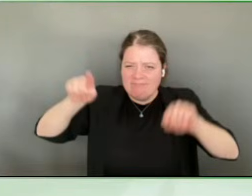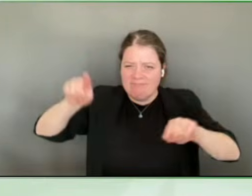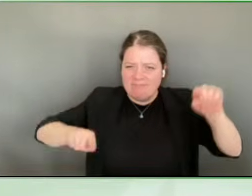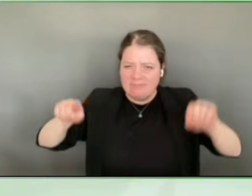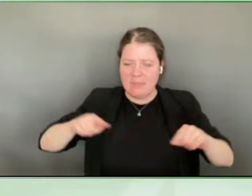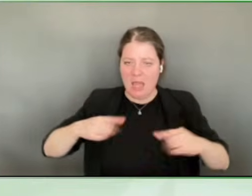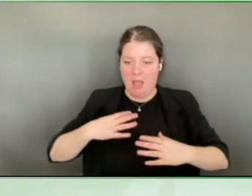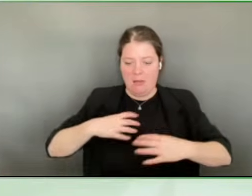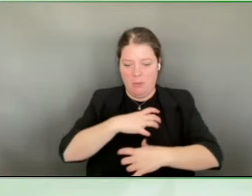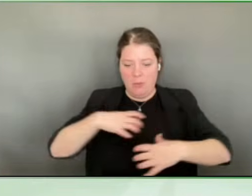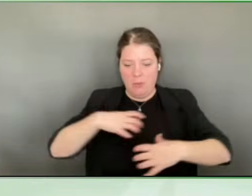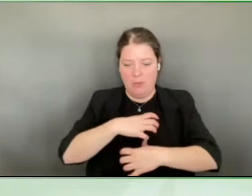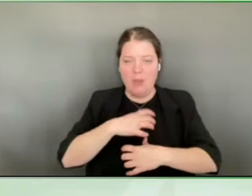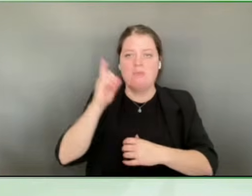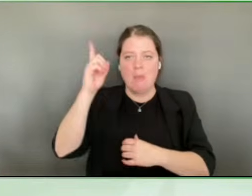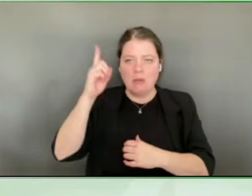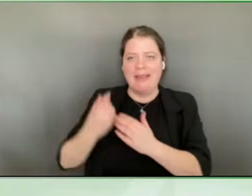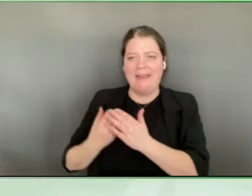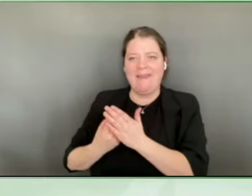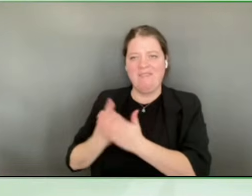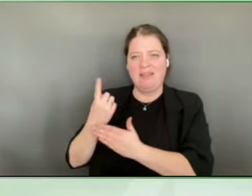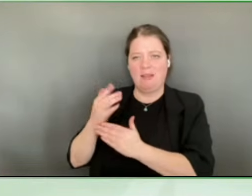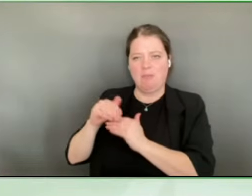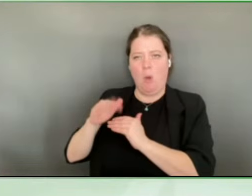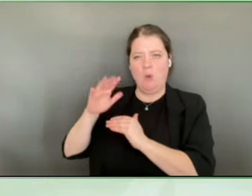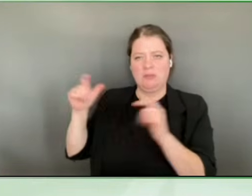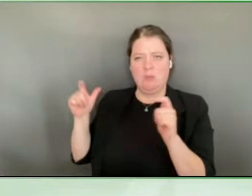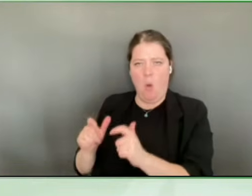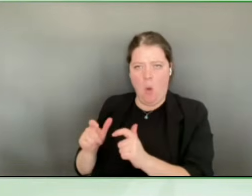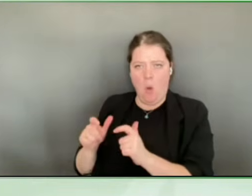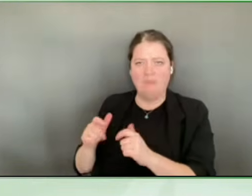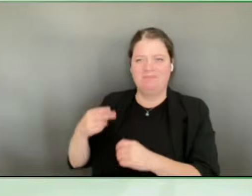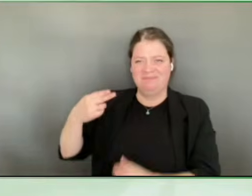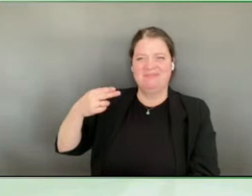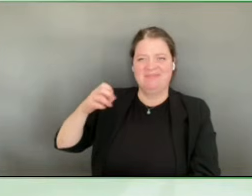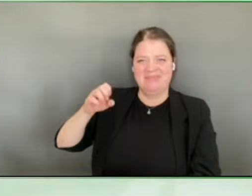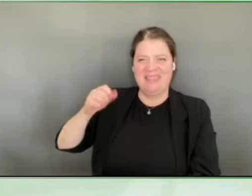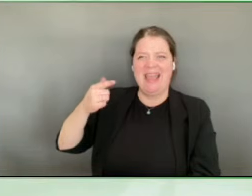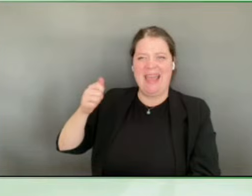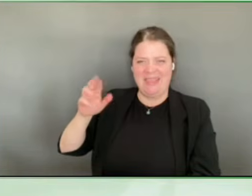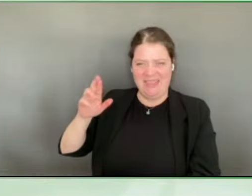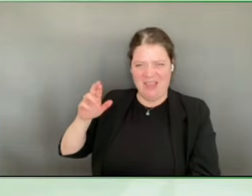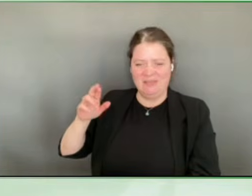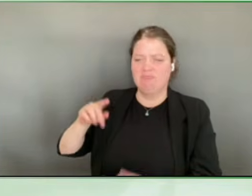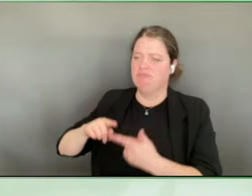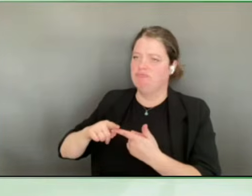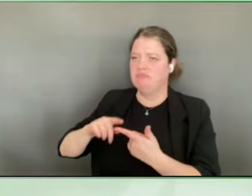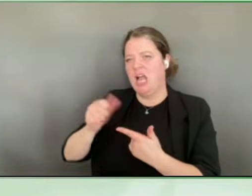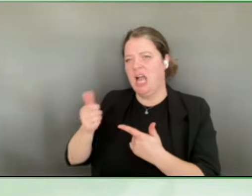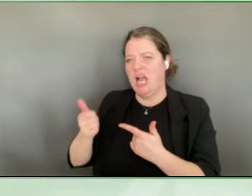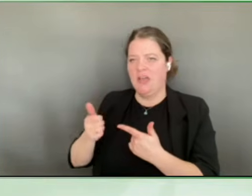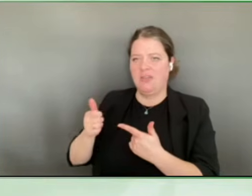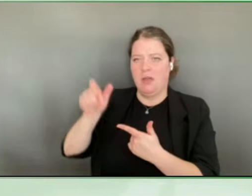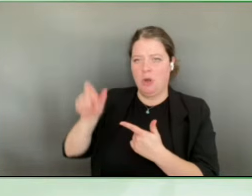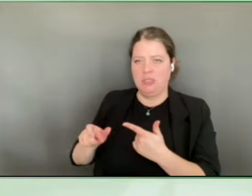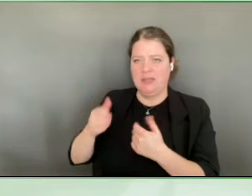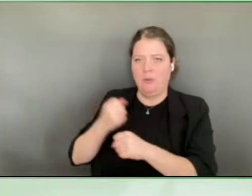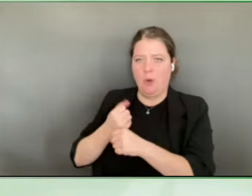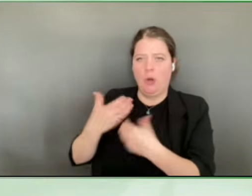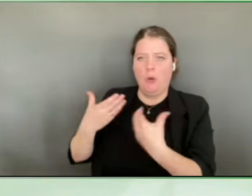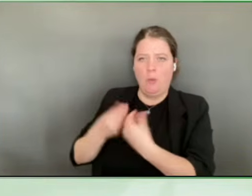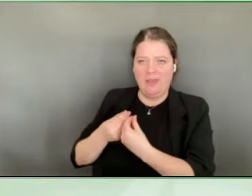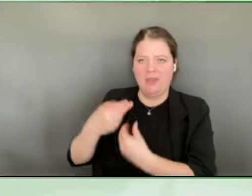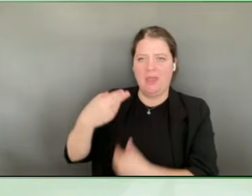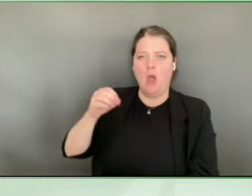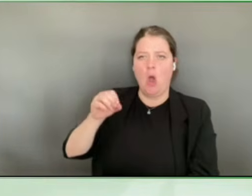I got to know Heather and also Holly, another of my colleagues here, many years ago at quite small events that they were